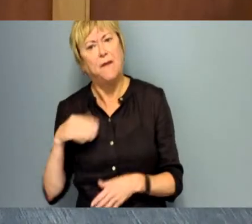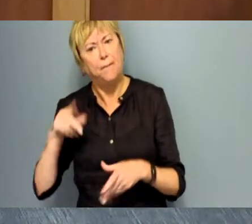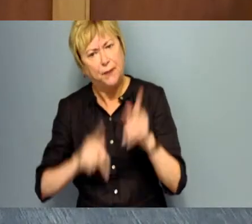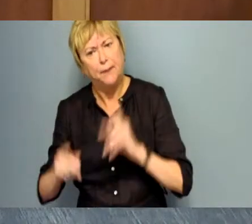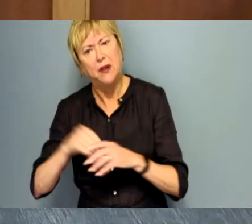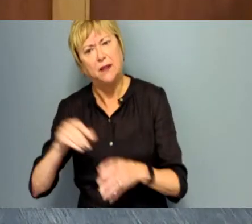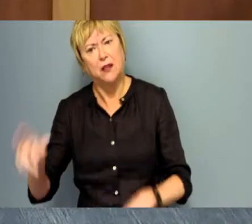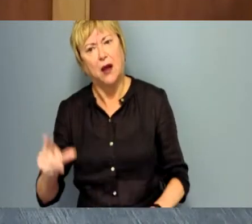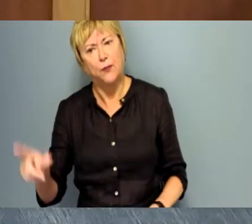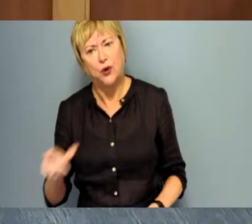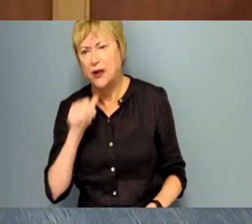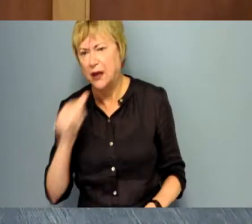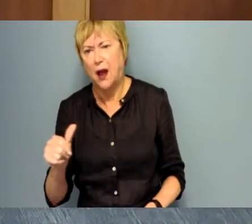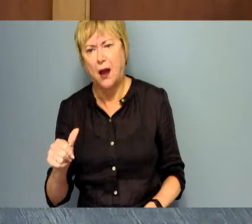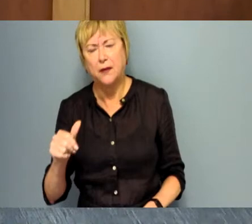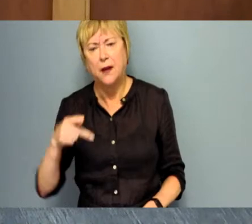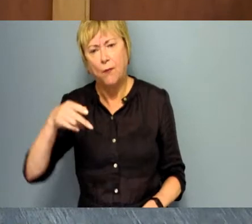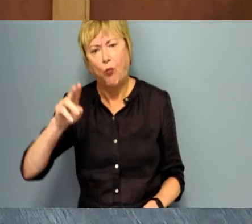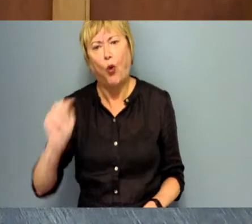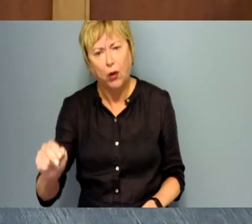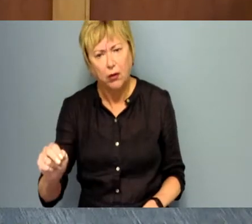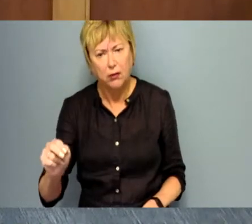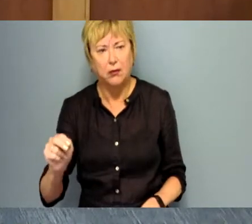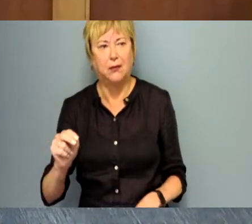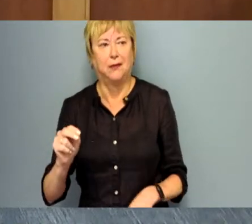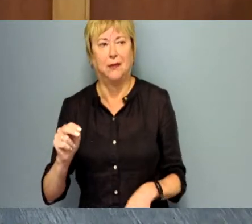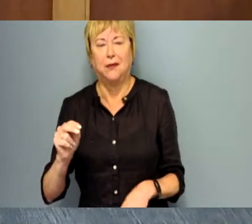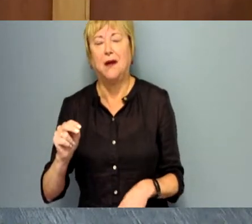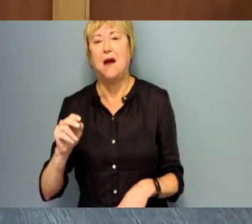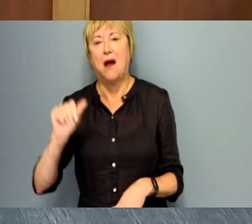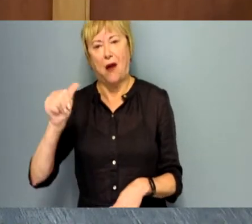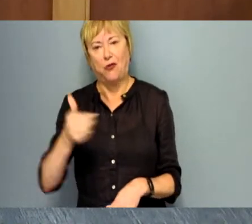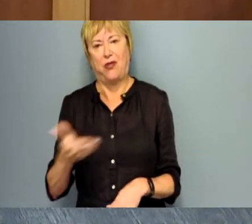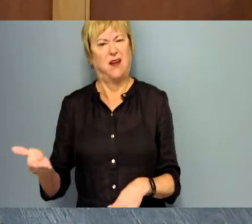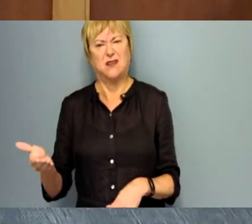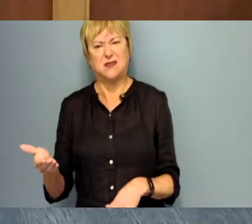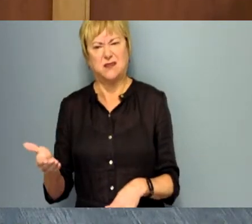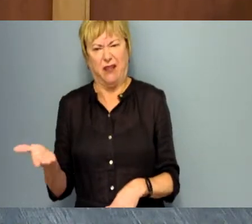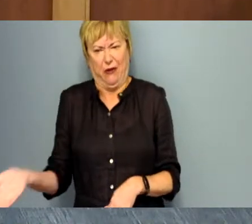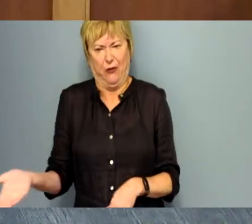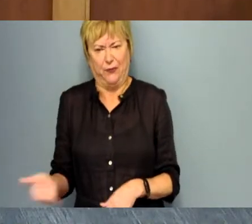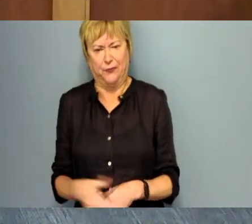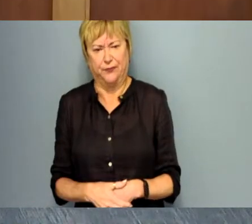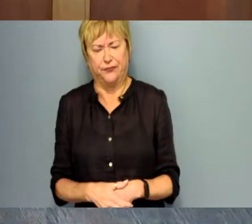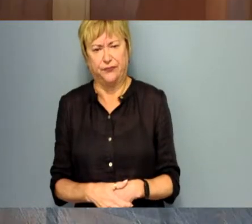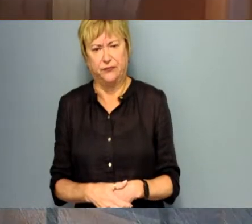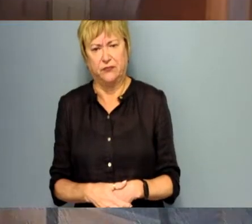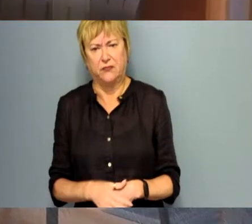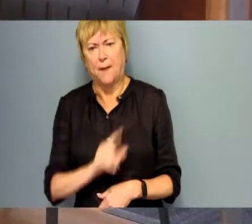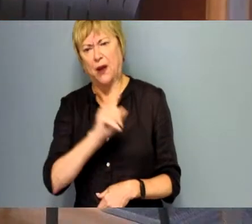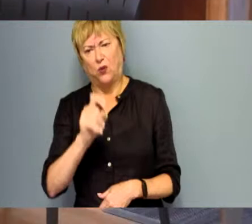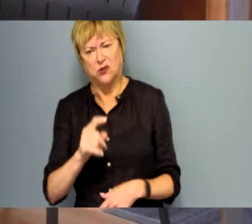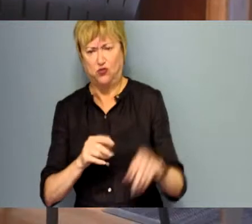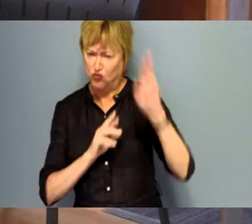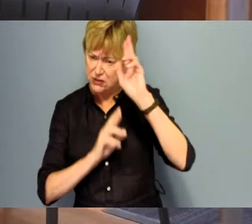not pornography and other things. And the question is respect,